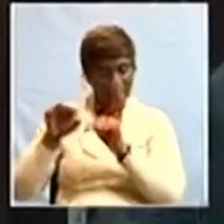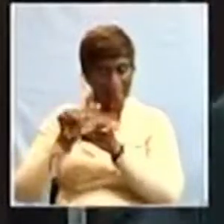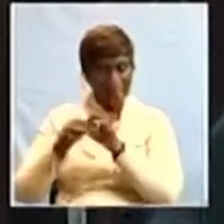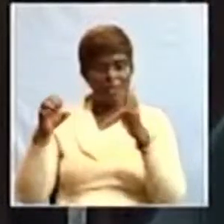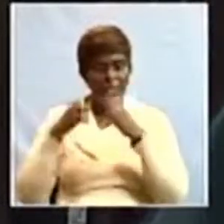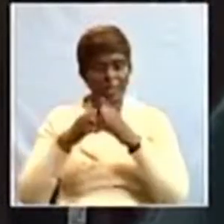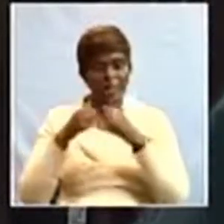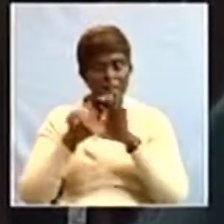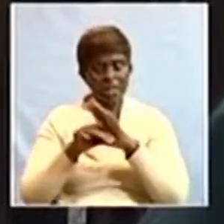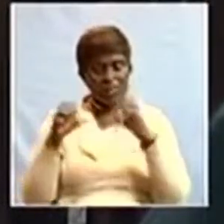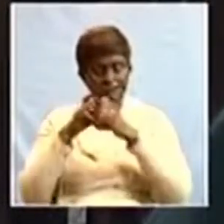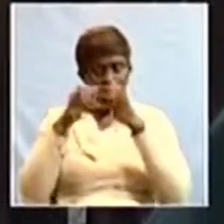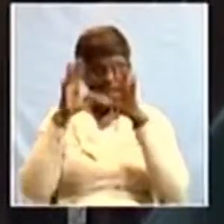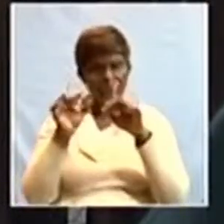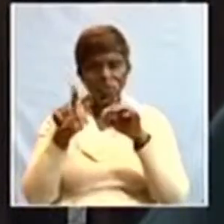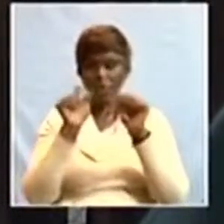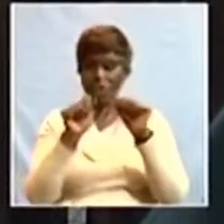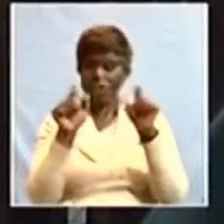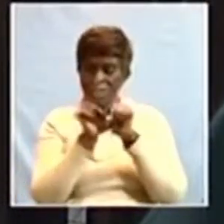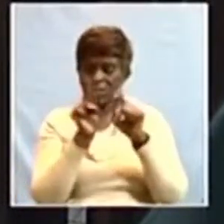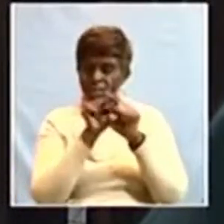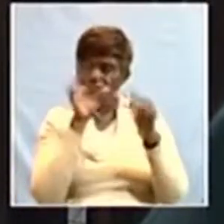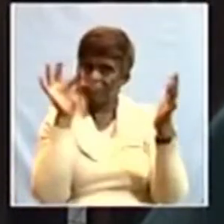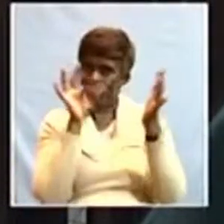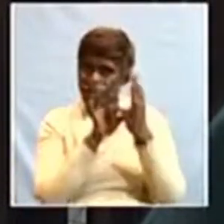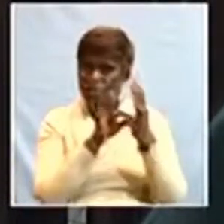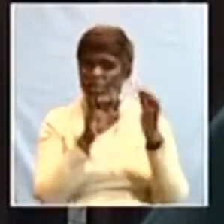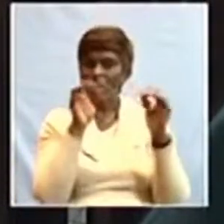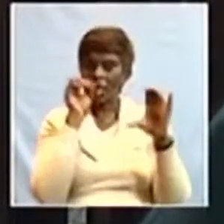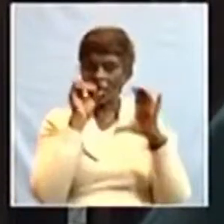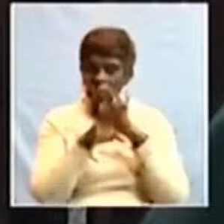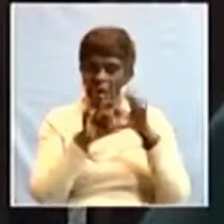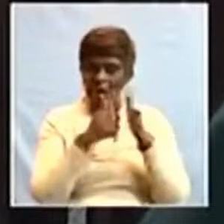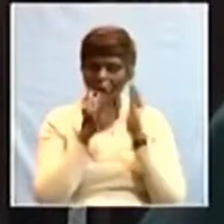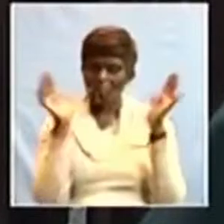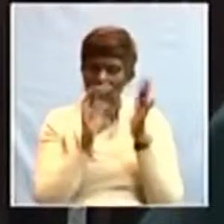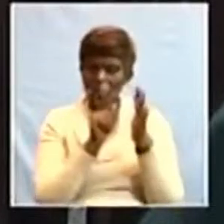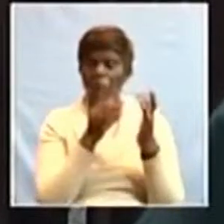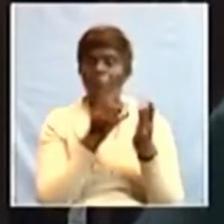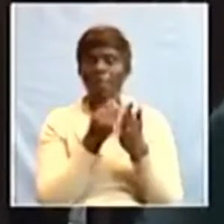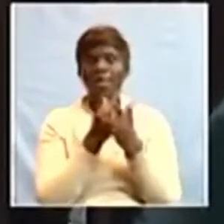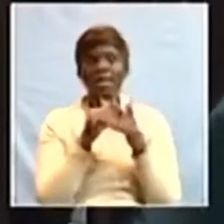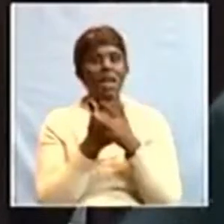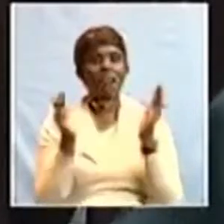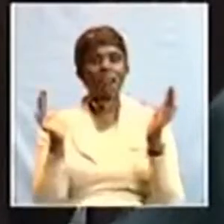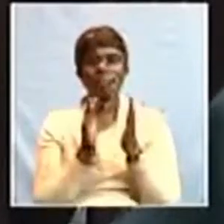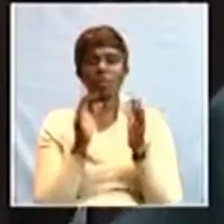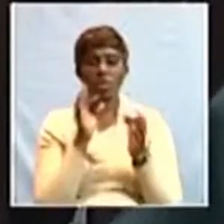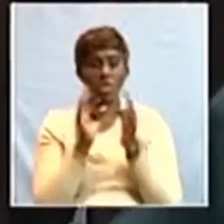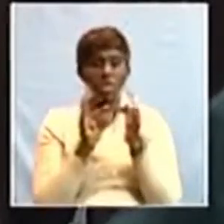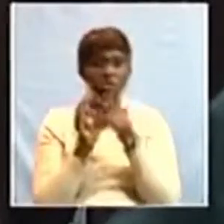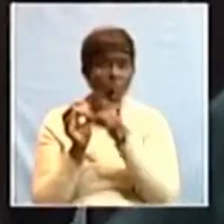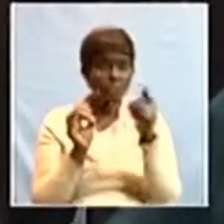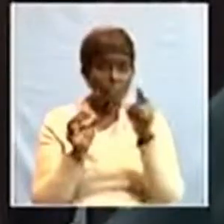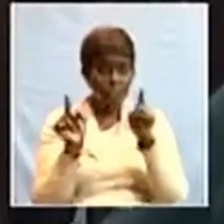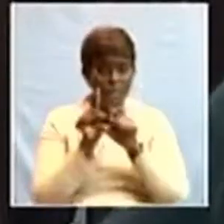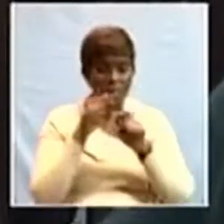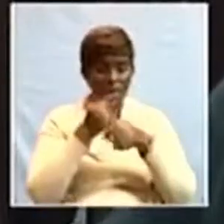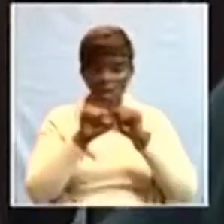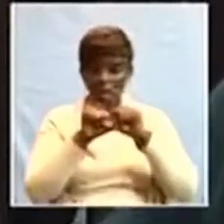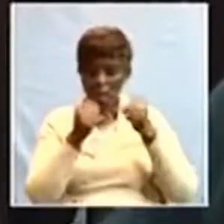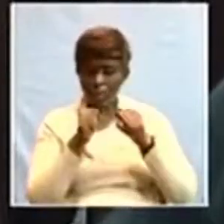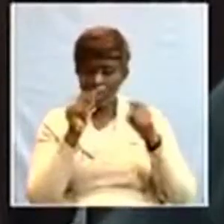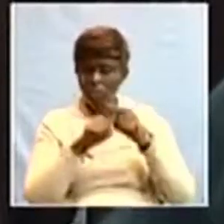Because even in the bank account, you can do a fixed deposit. So how small was this money if you break it down